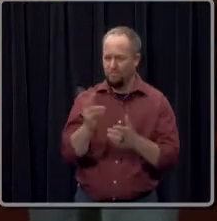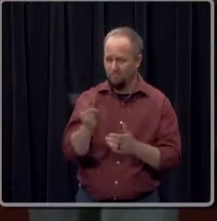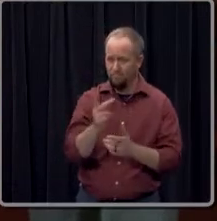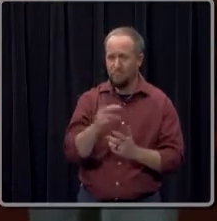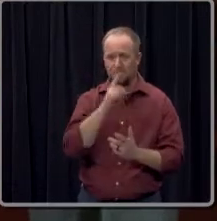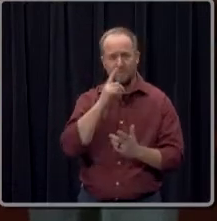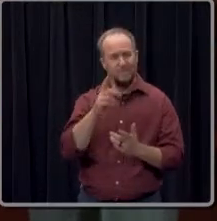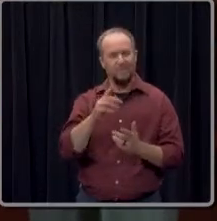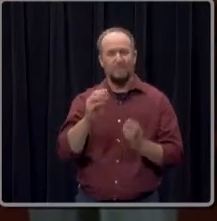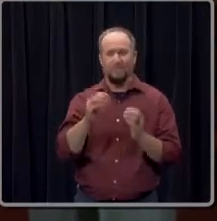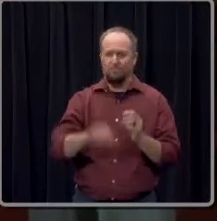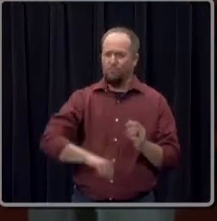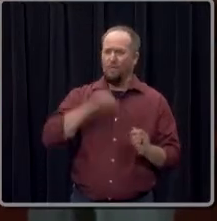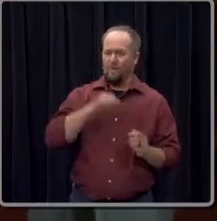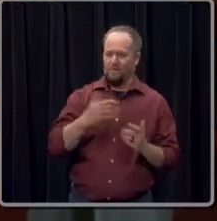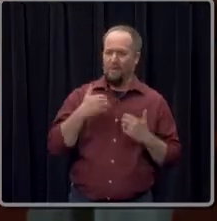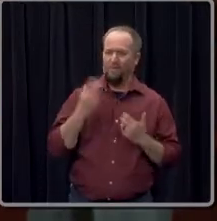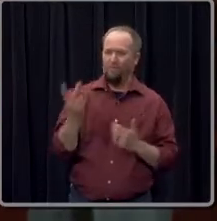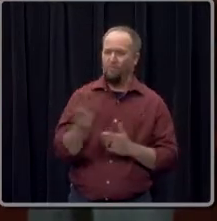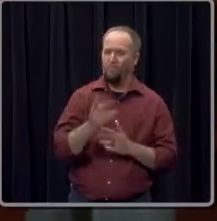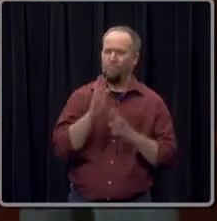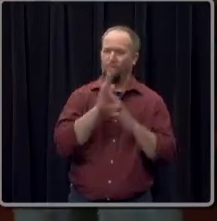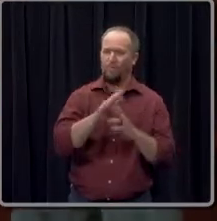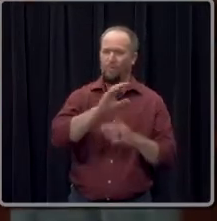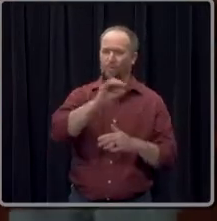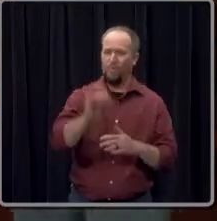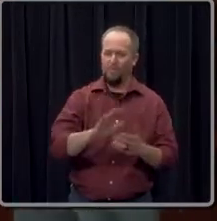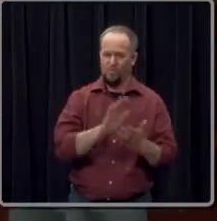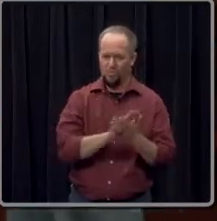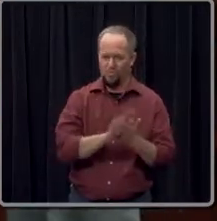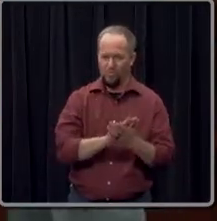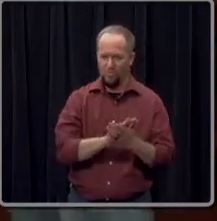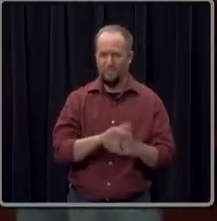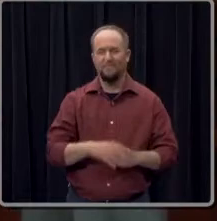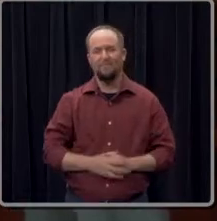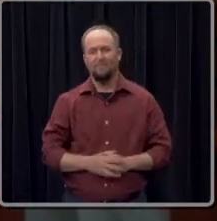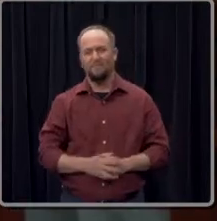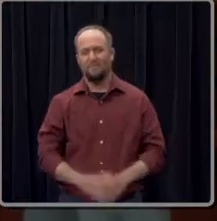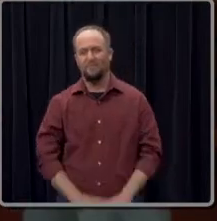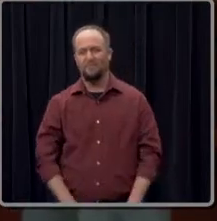be prouder to have you representing Olathe schools.